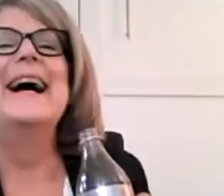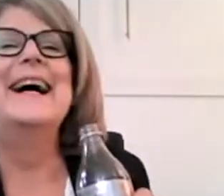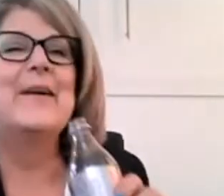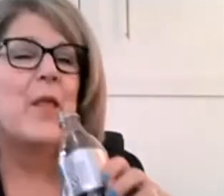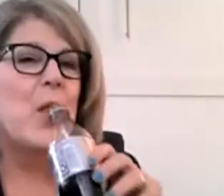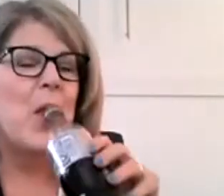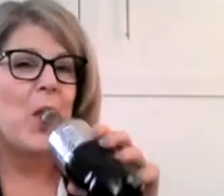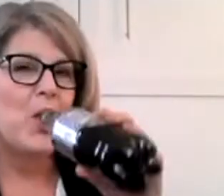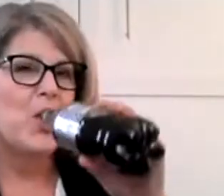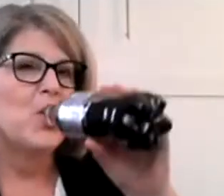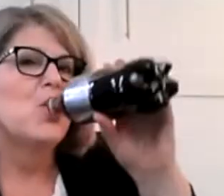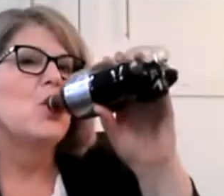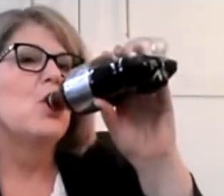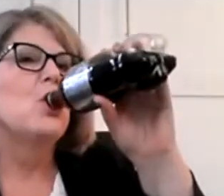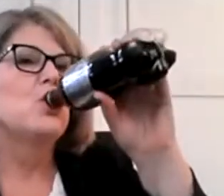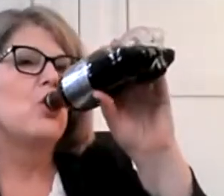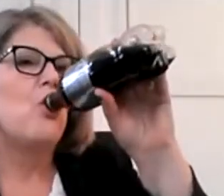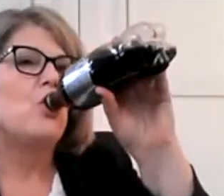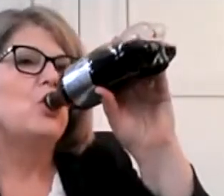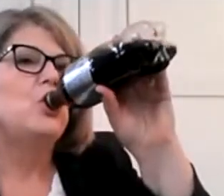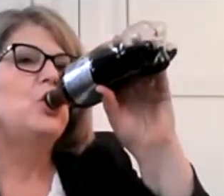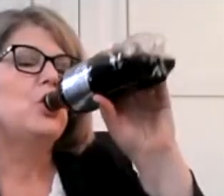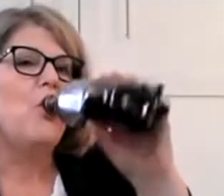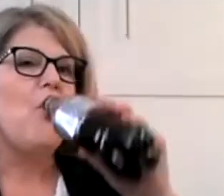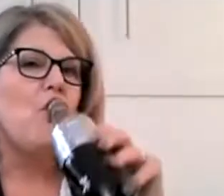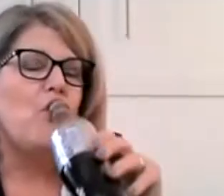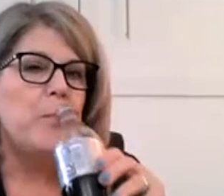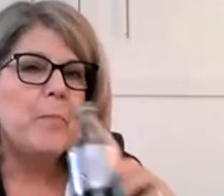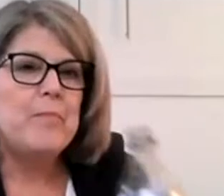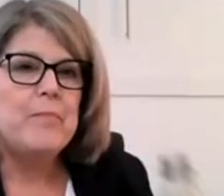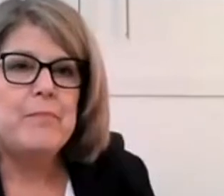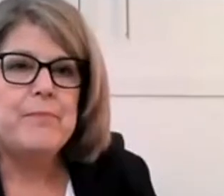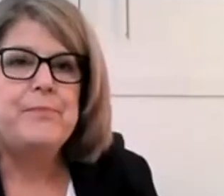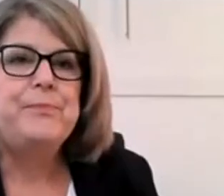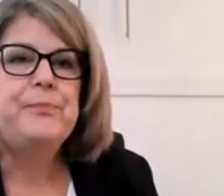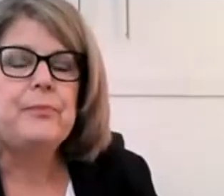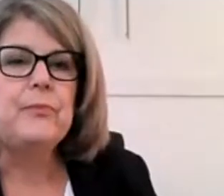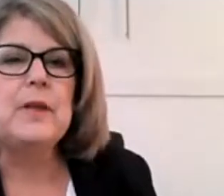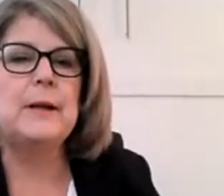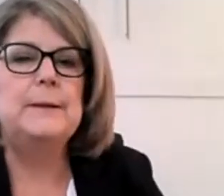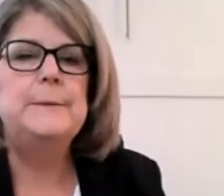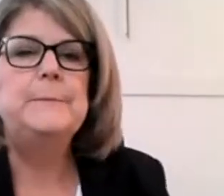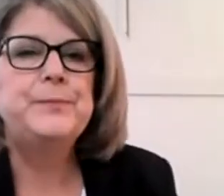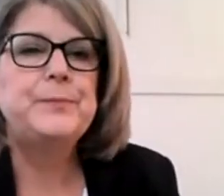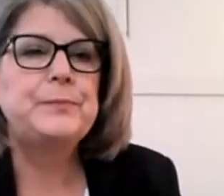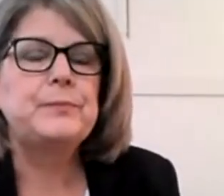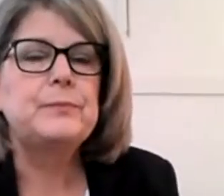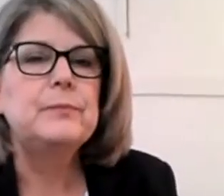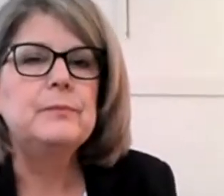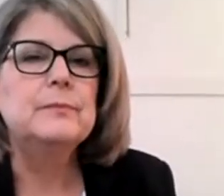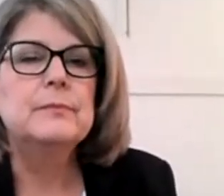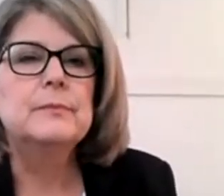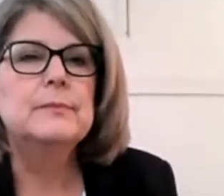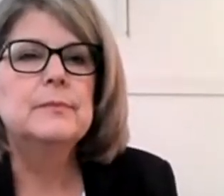me. So when you were talked about like that relationship and how navigators make a huge difference,